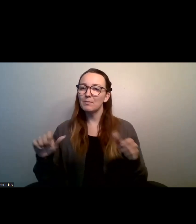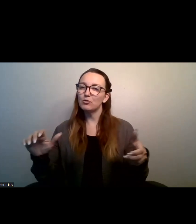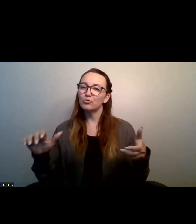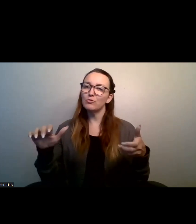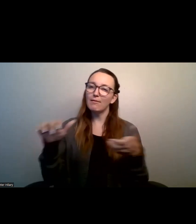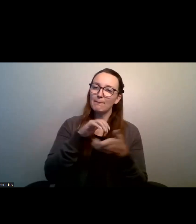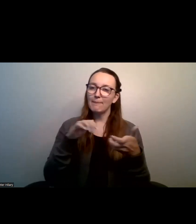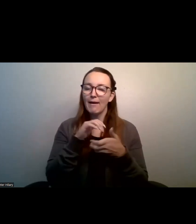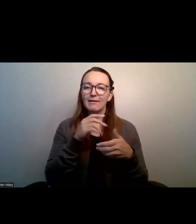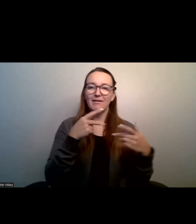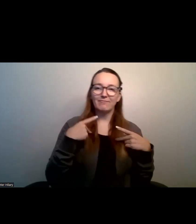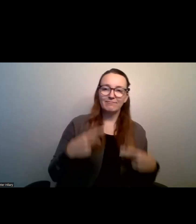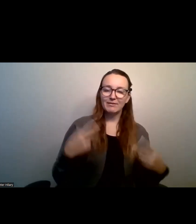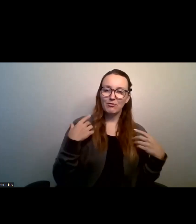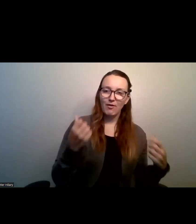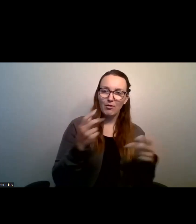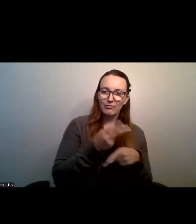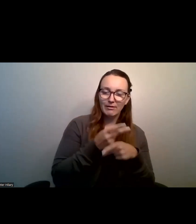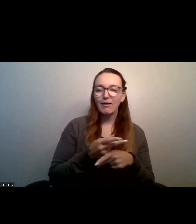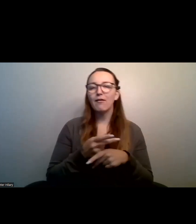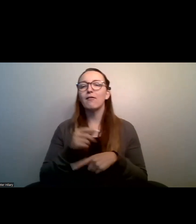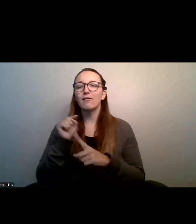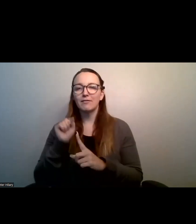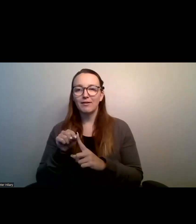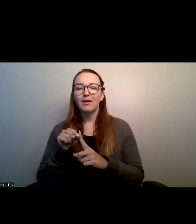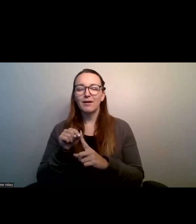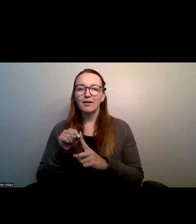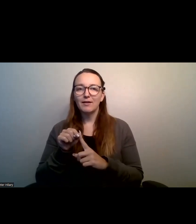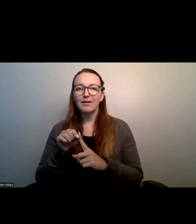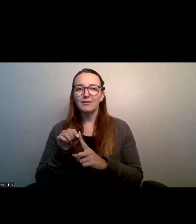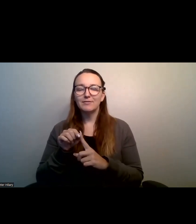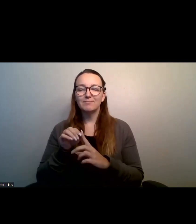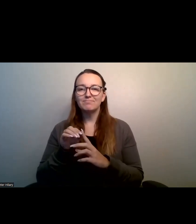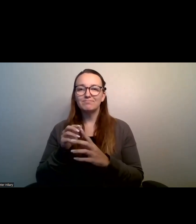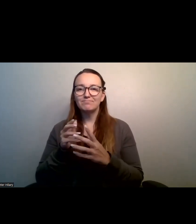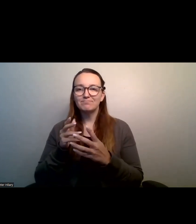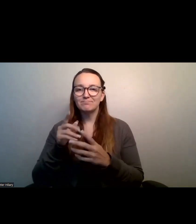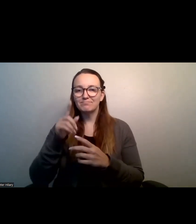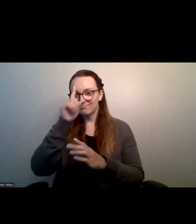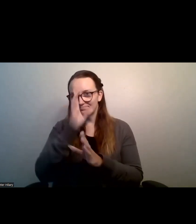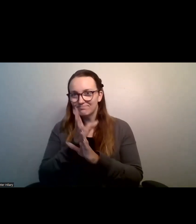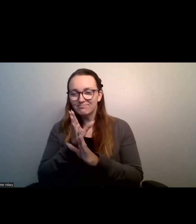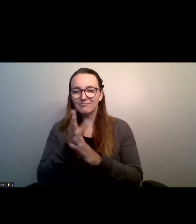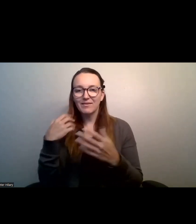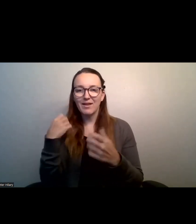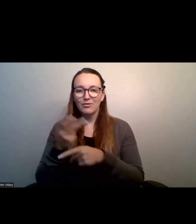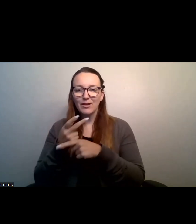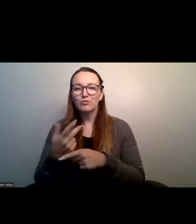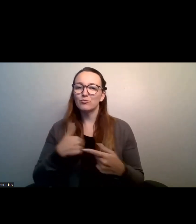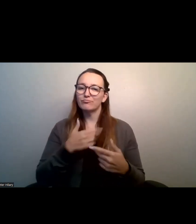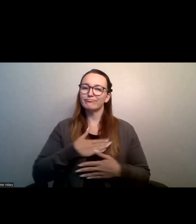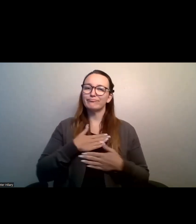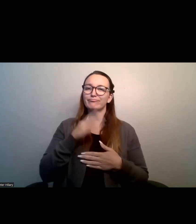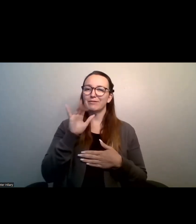physical health care with the behavioral health care through telehealth. So that was really cool to hear about, and thank you for sharing that.